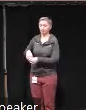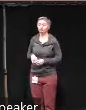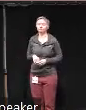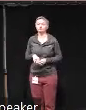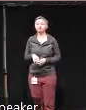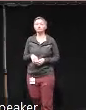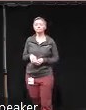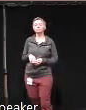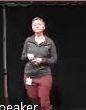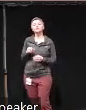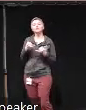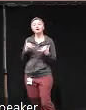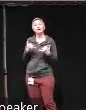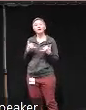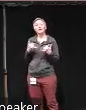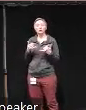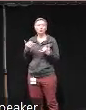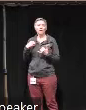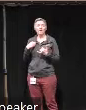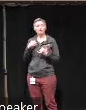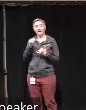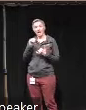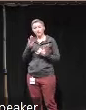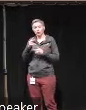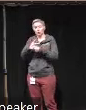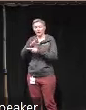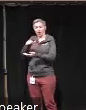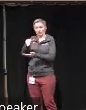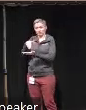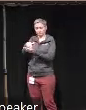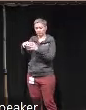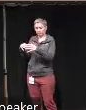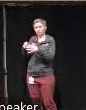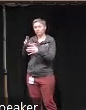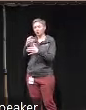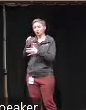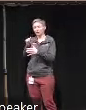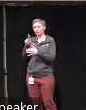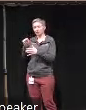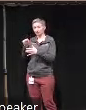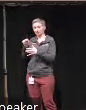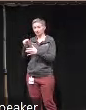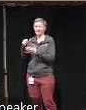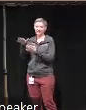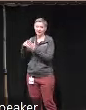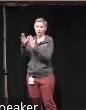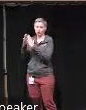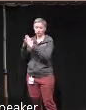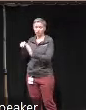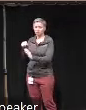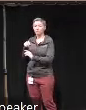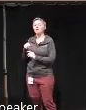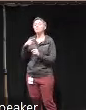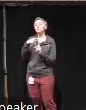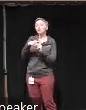And now we have ambulatory care site in Chestnut in downtown, and as well as Golisano